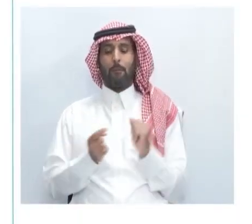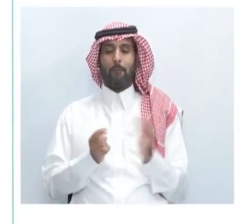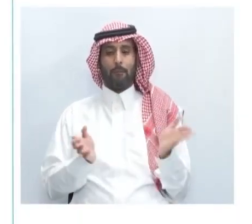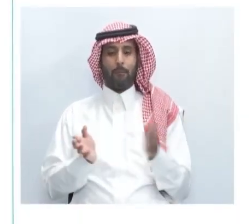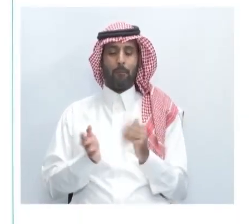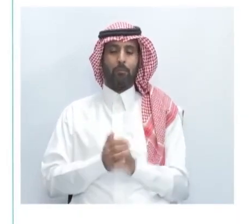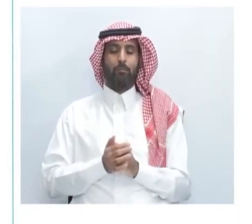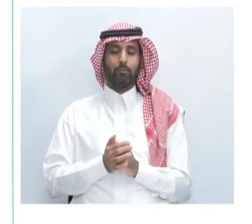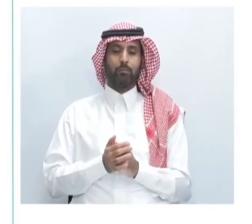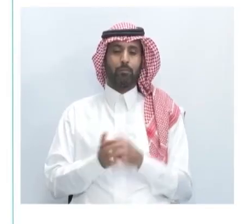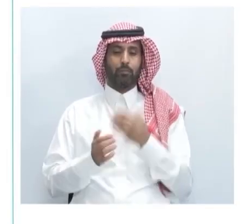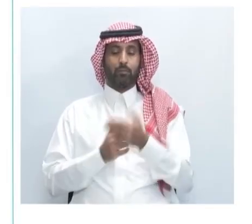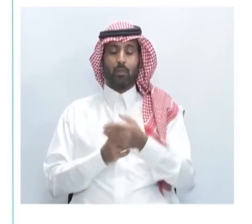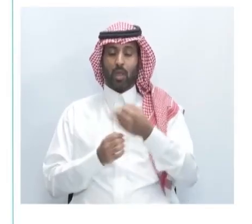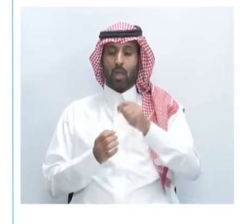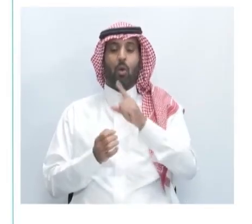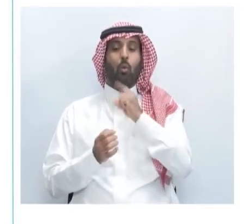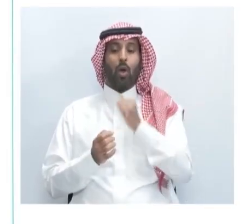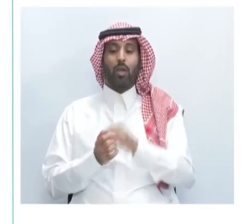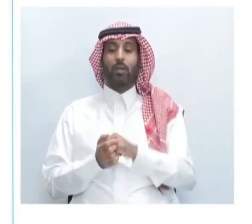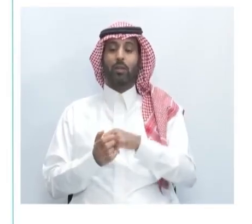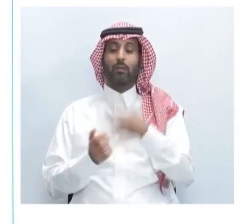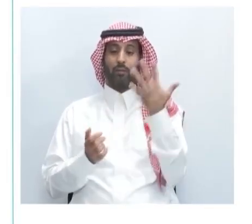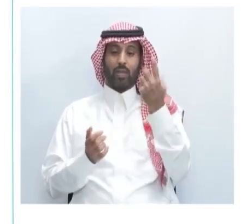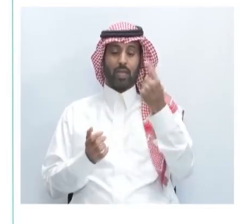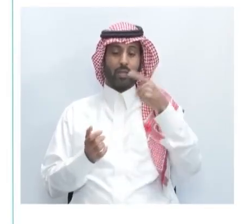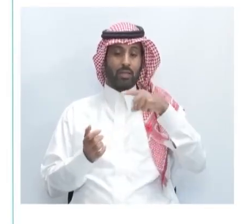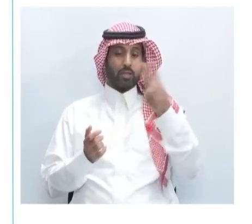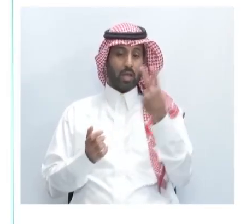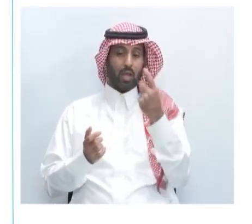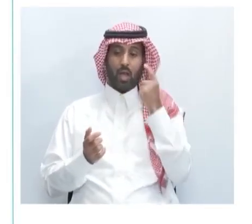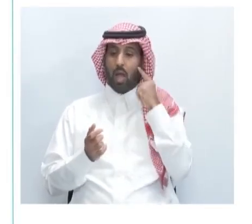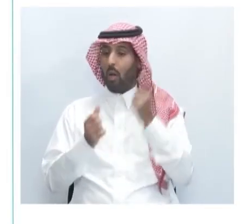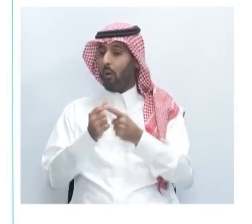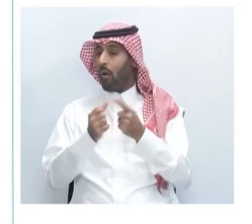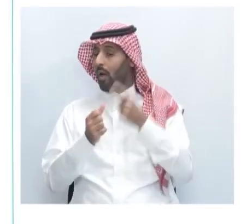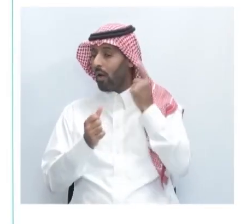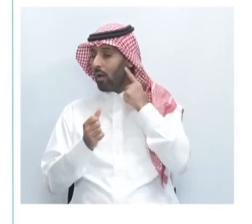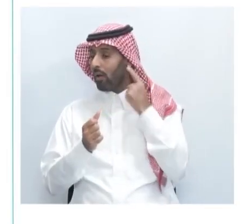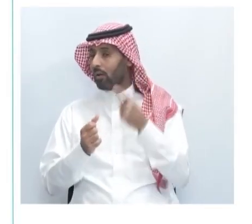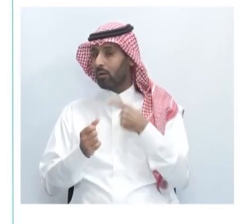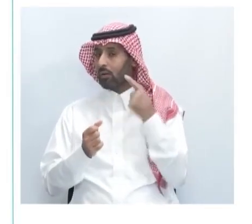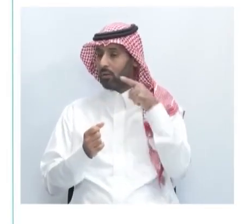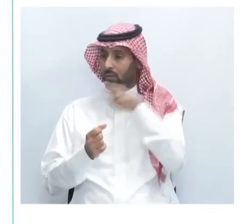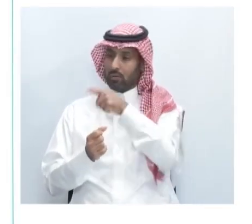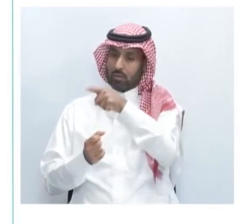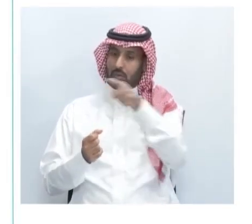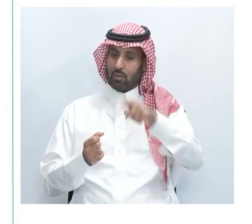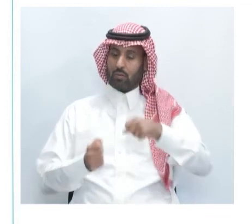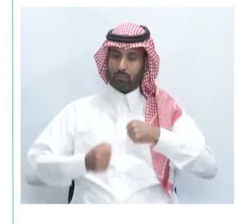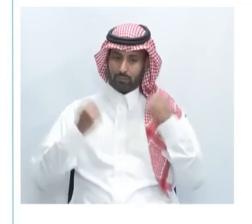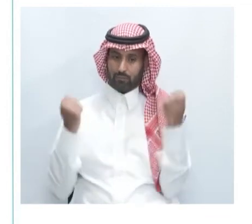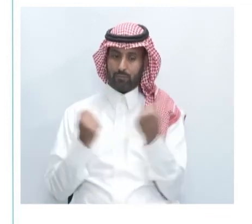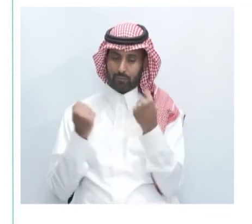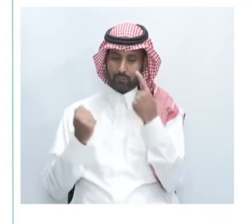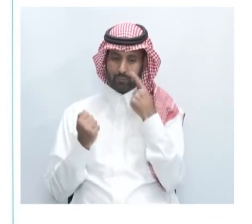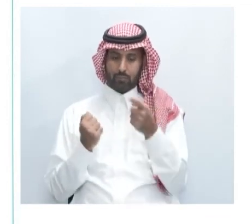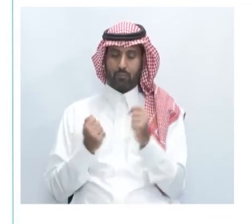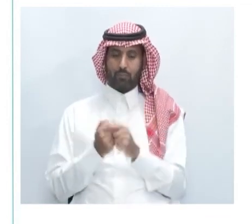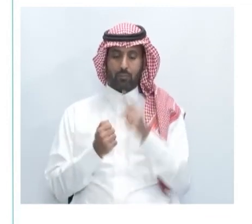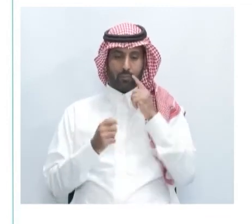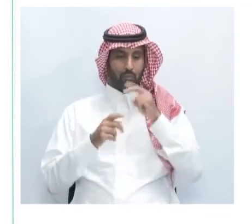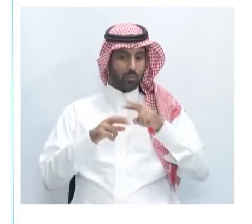right. Okay. Page 152. Number one, listen, point, and practice. So we have now